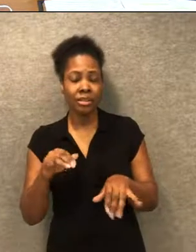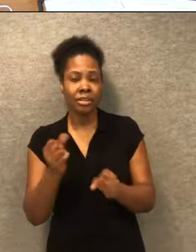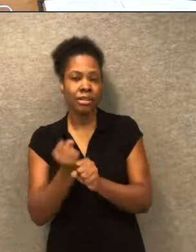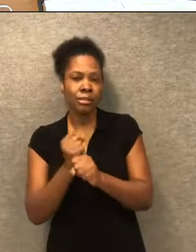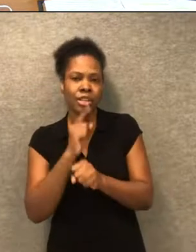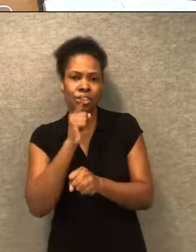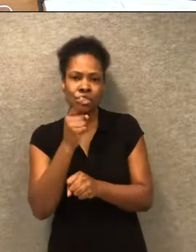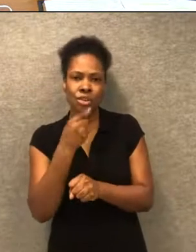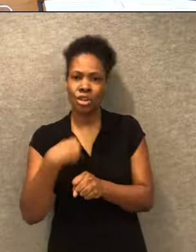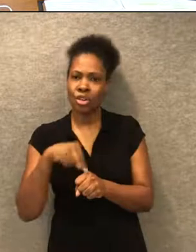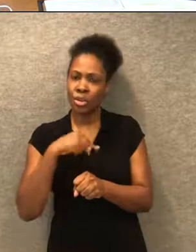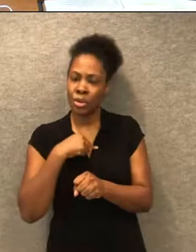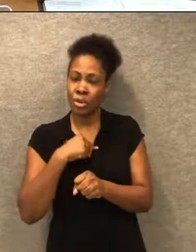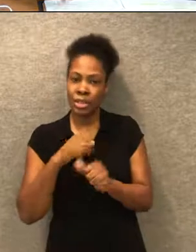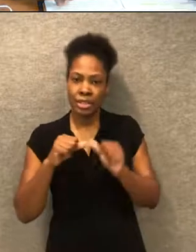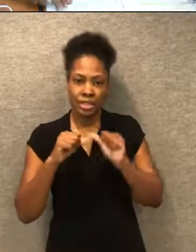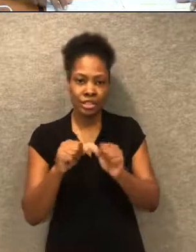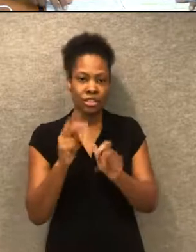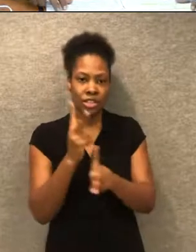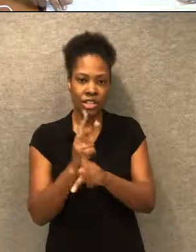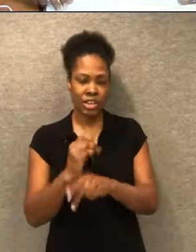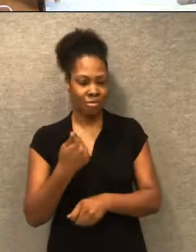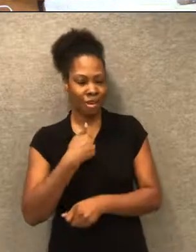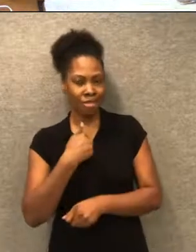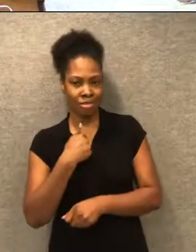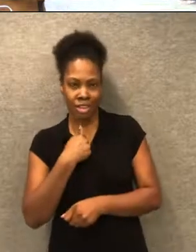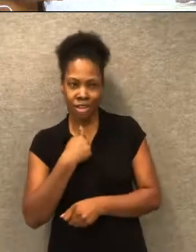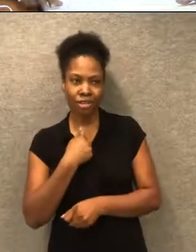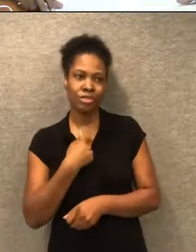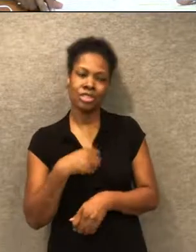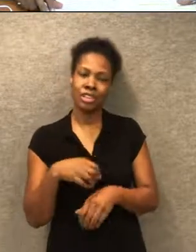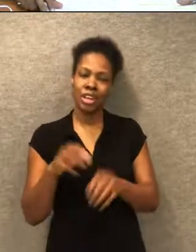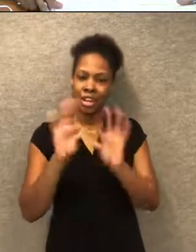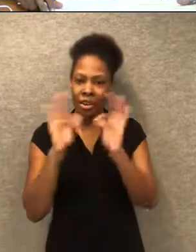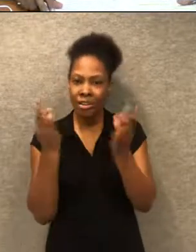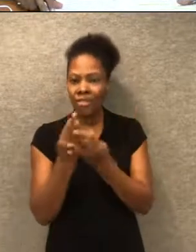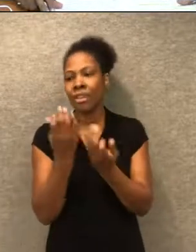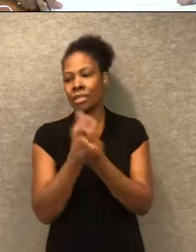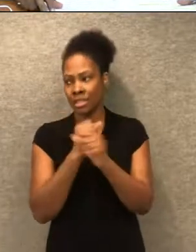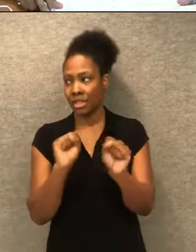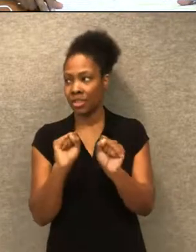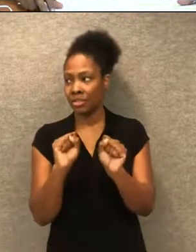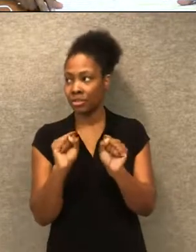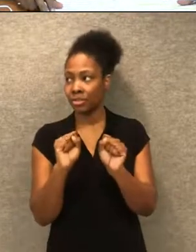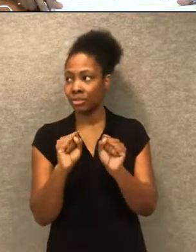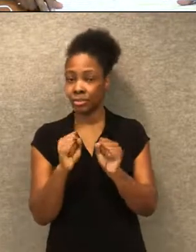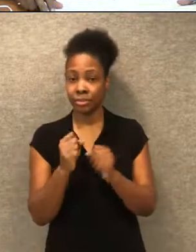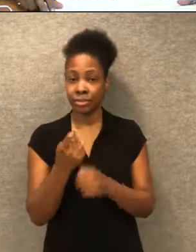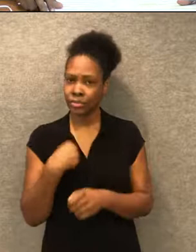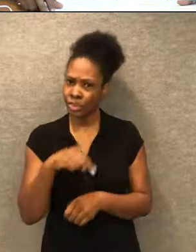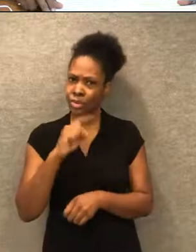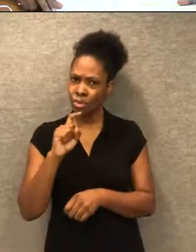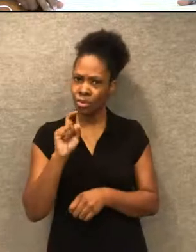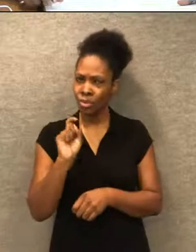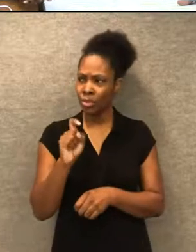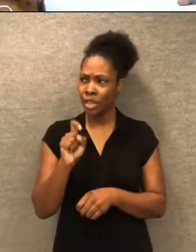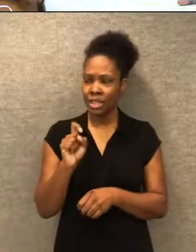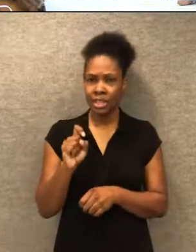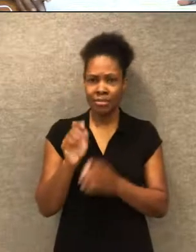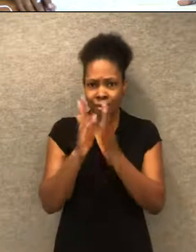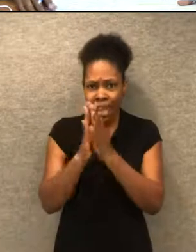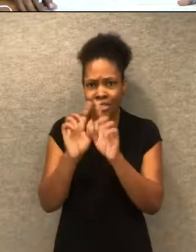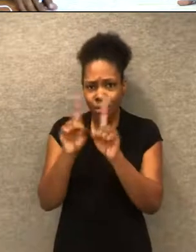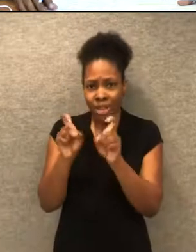ourselves, our coworkers, and our families safe. Right. I would just add, we should ask the questions. You know, if you have a concern about